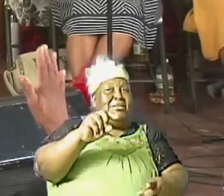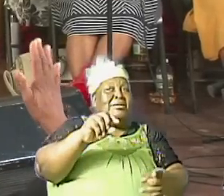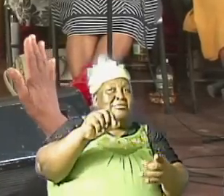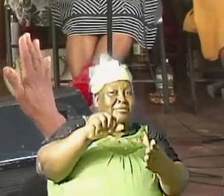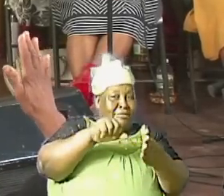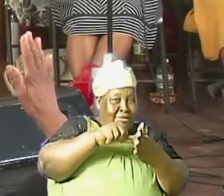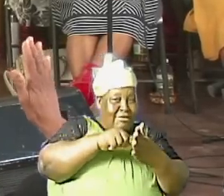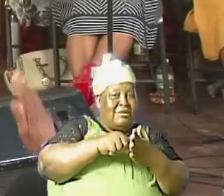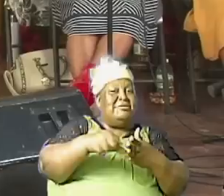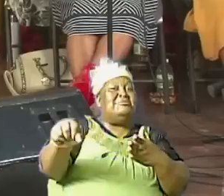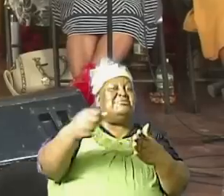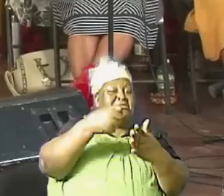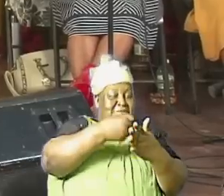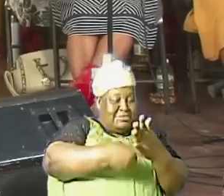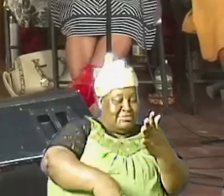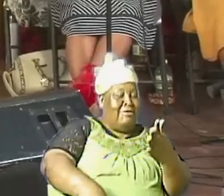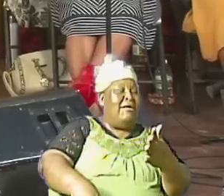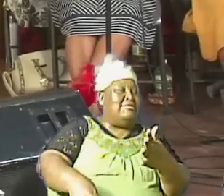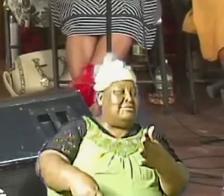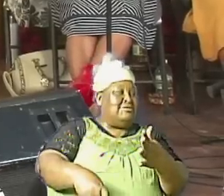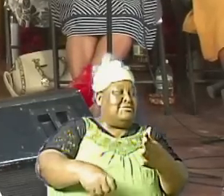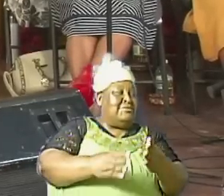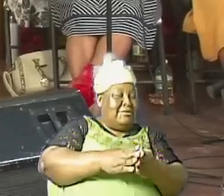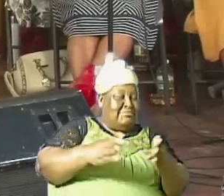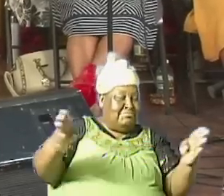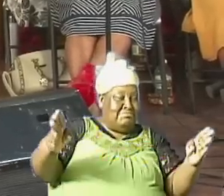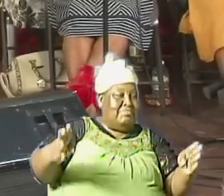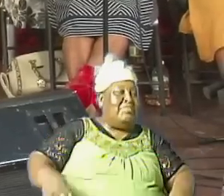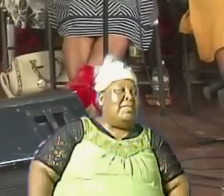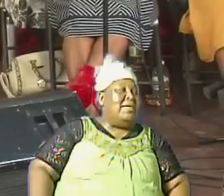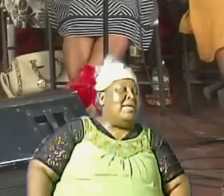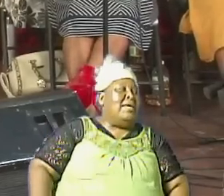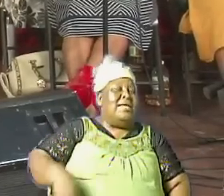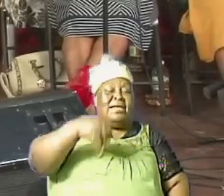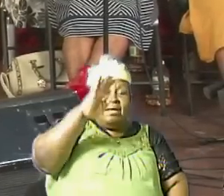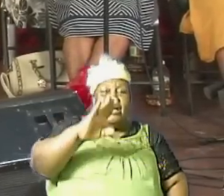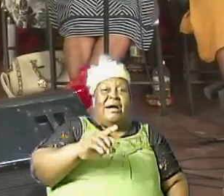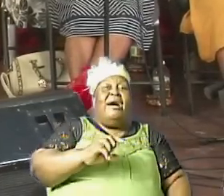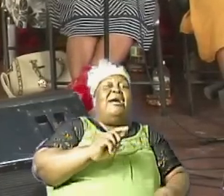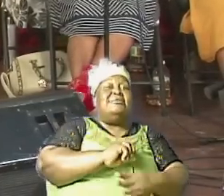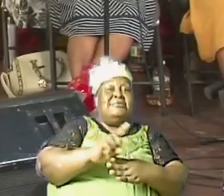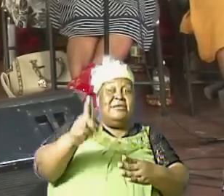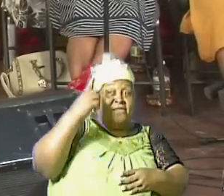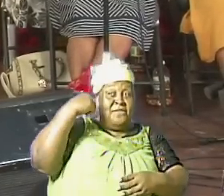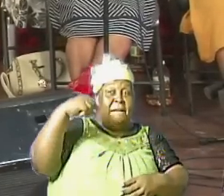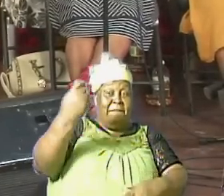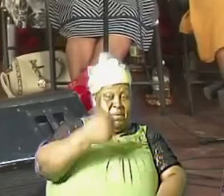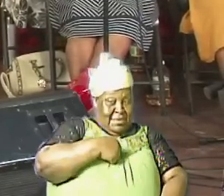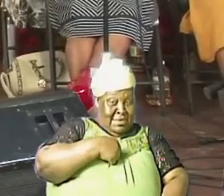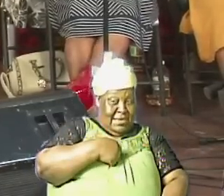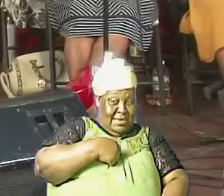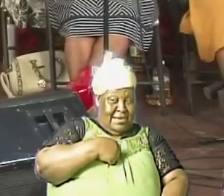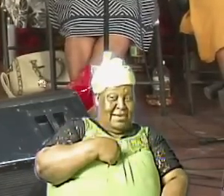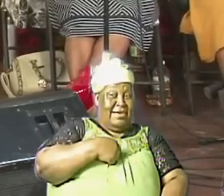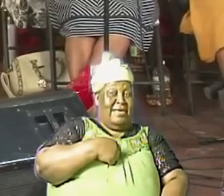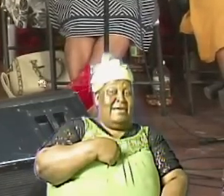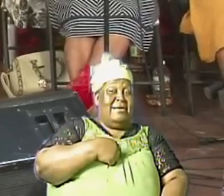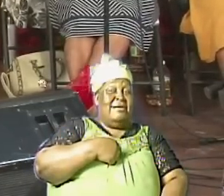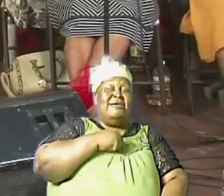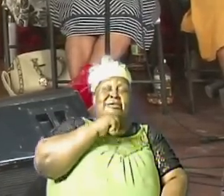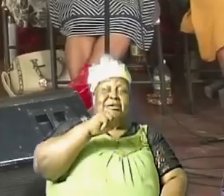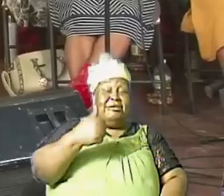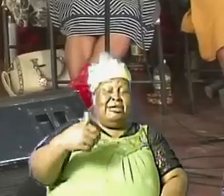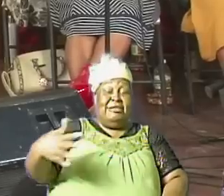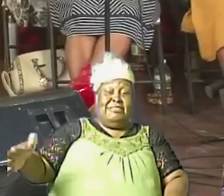be gone. Hallelujah. God did it for me, not anything as big